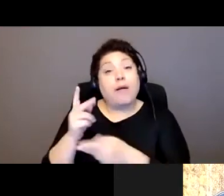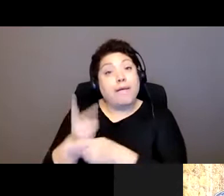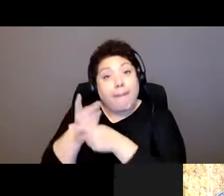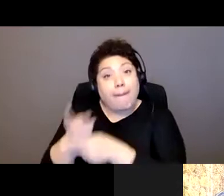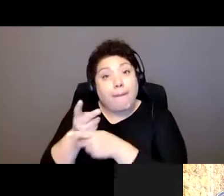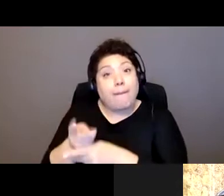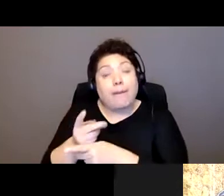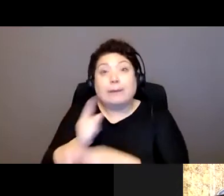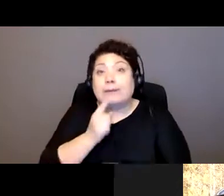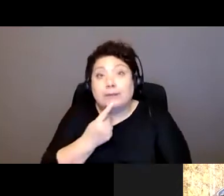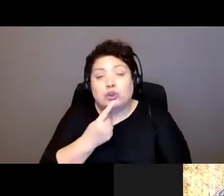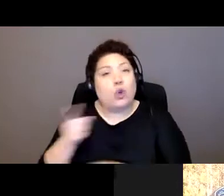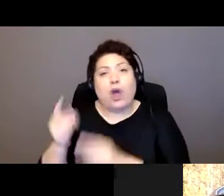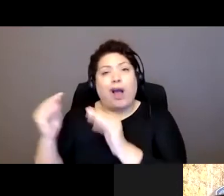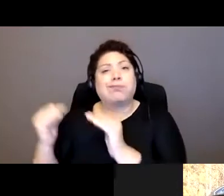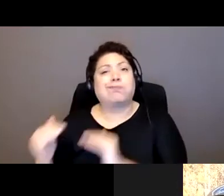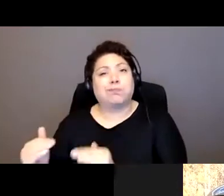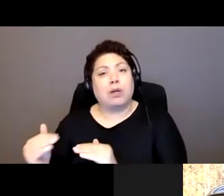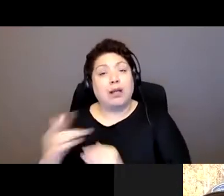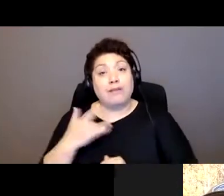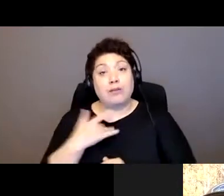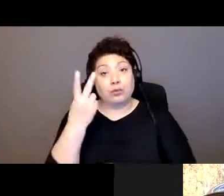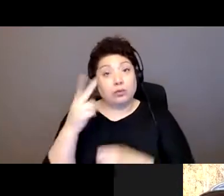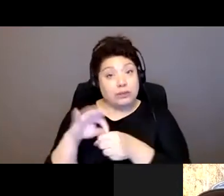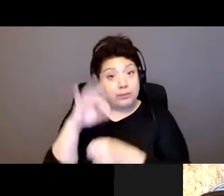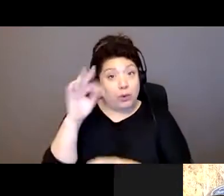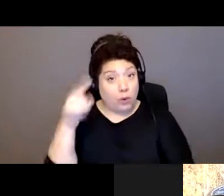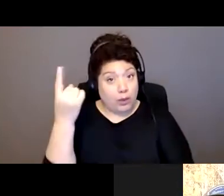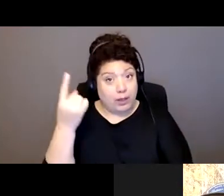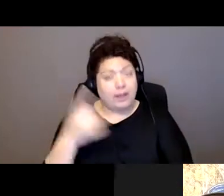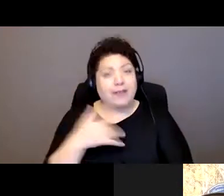I wouldn't say two-spirited people. I'd say just Indigenous. Yeah, that's me.